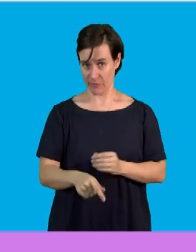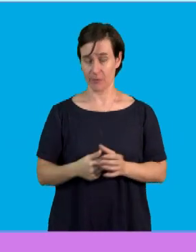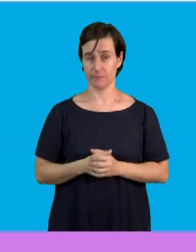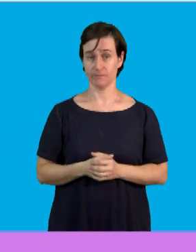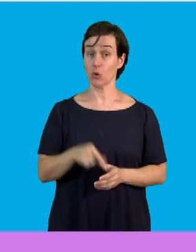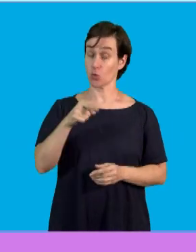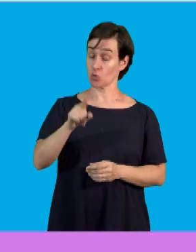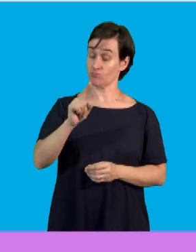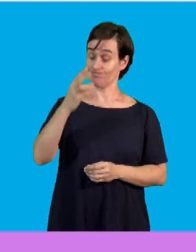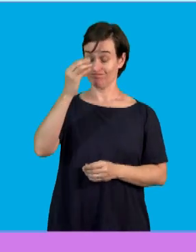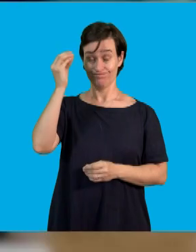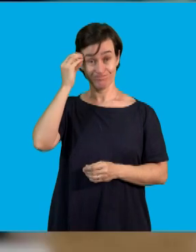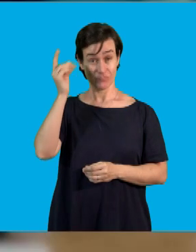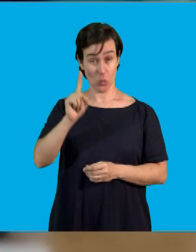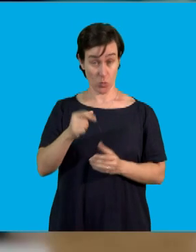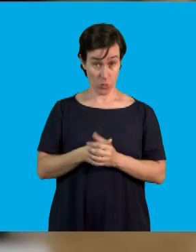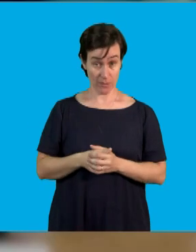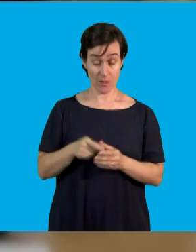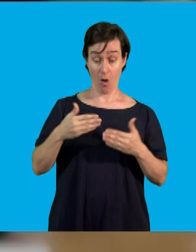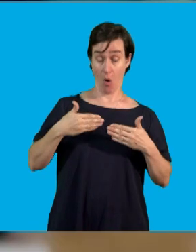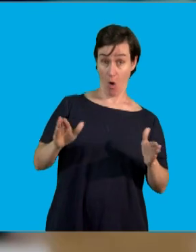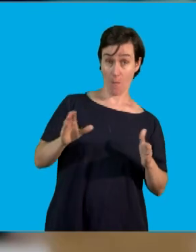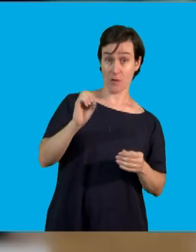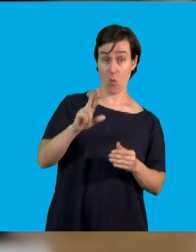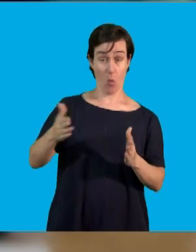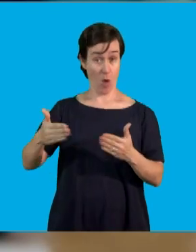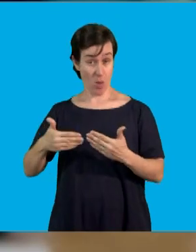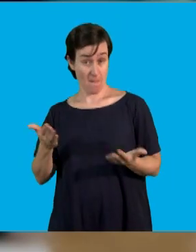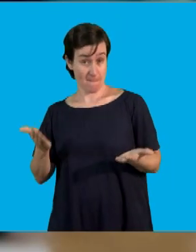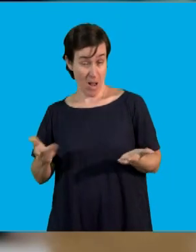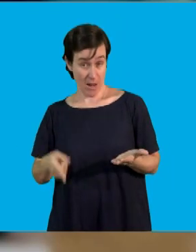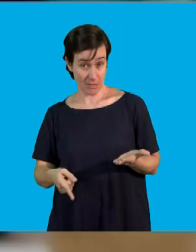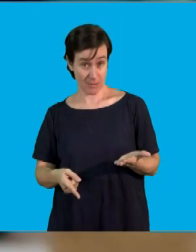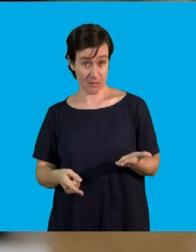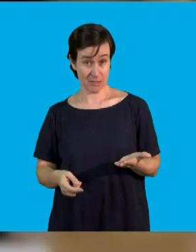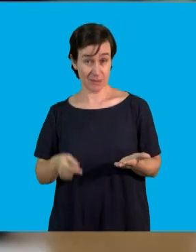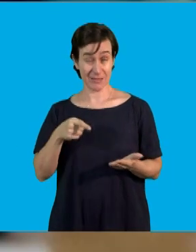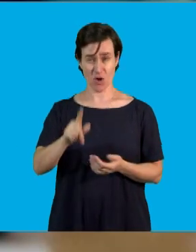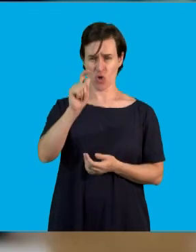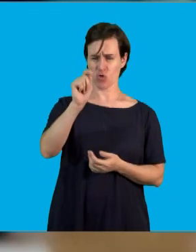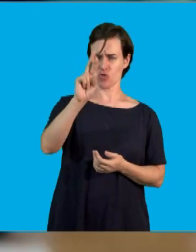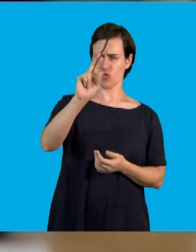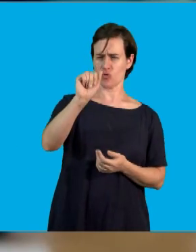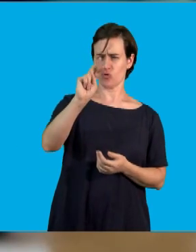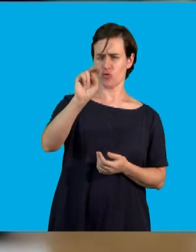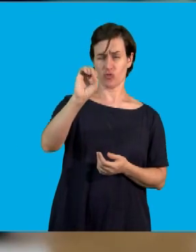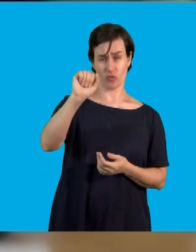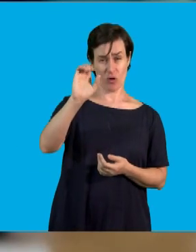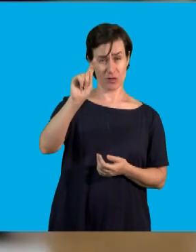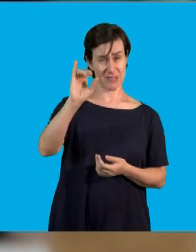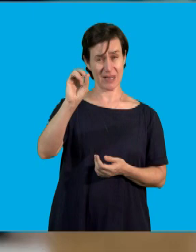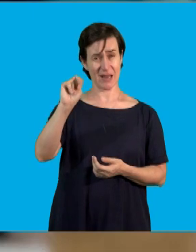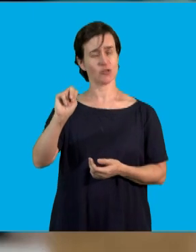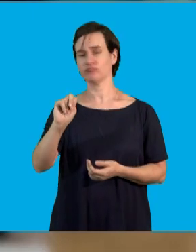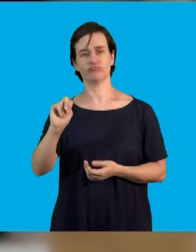you should remember that these two, of which is the opening balance and the closing balance, are not transactions because they do not